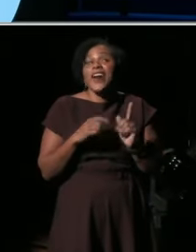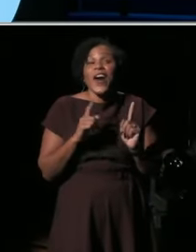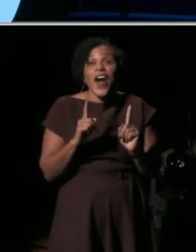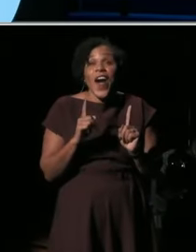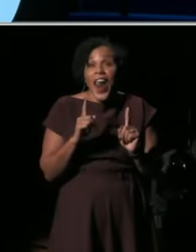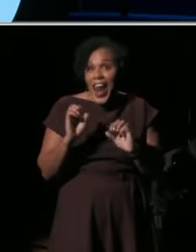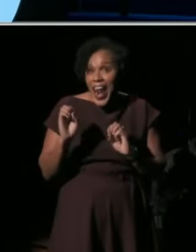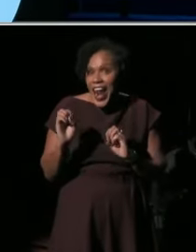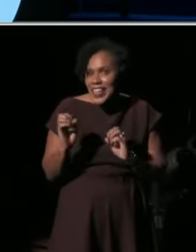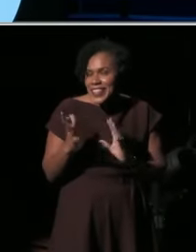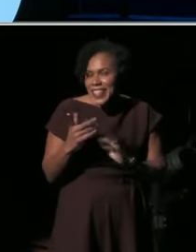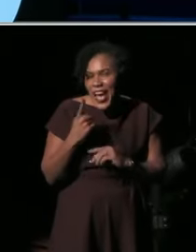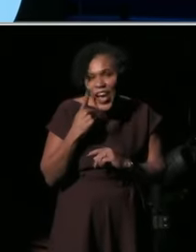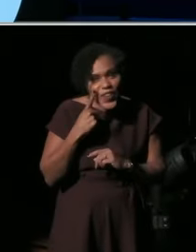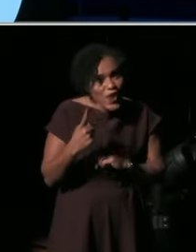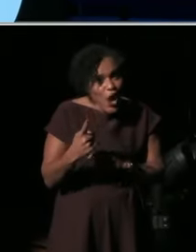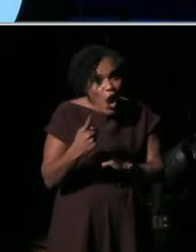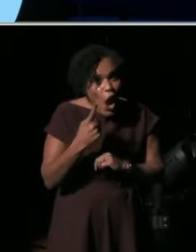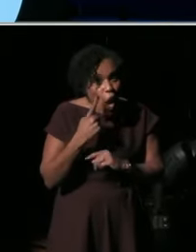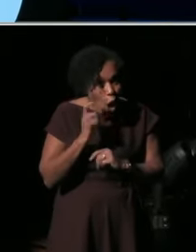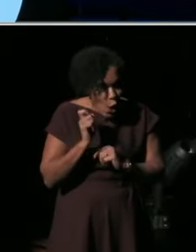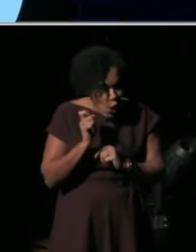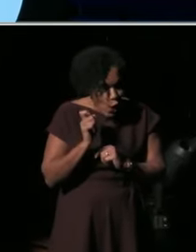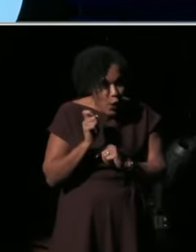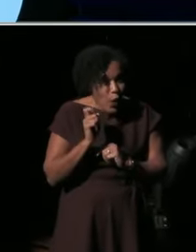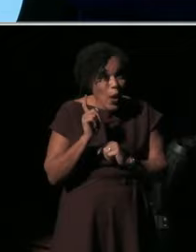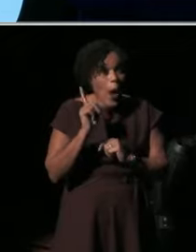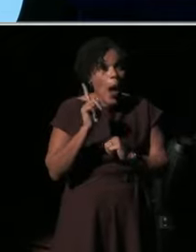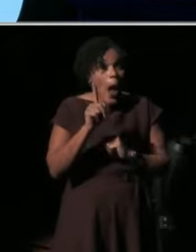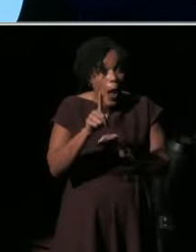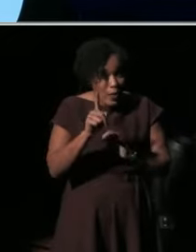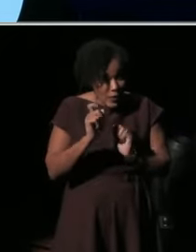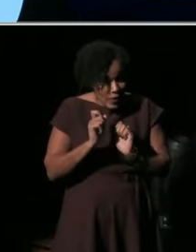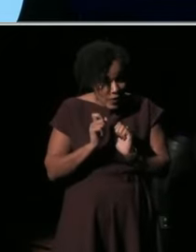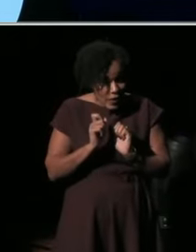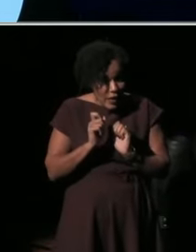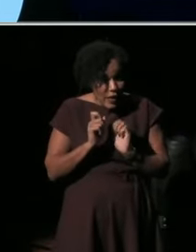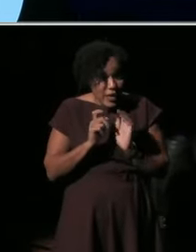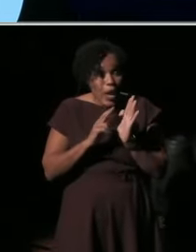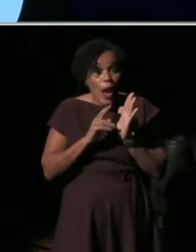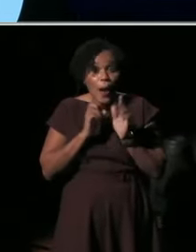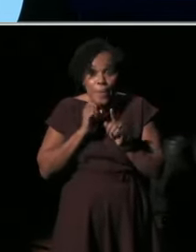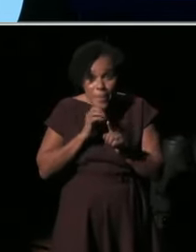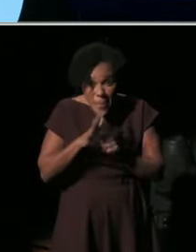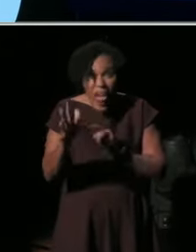Let's have a look at the bloody